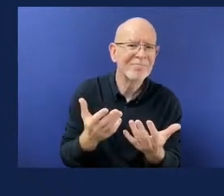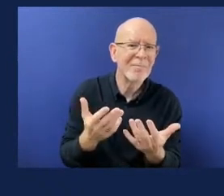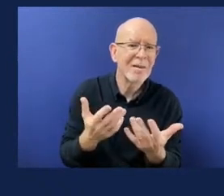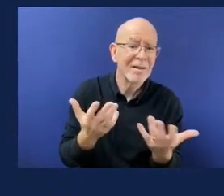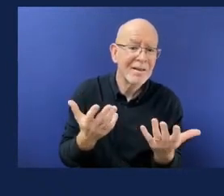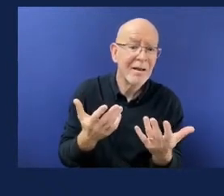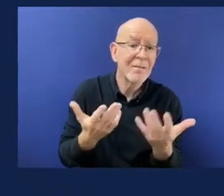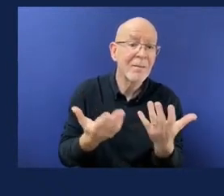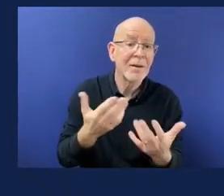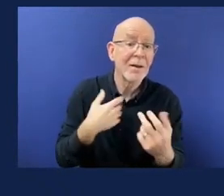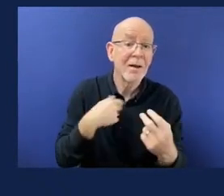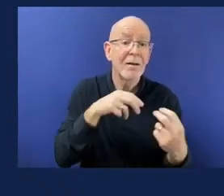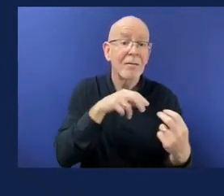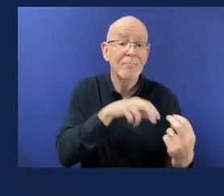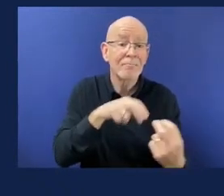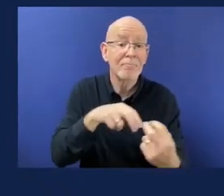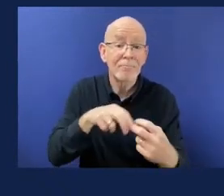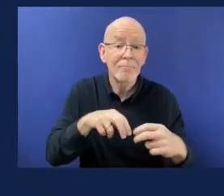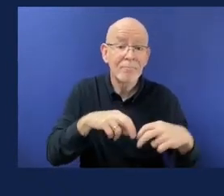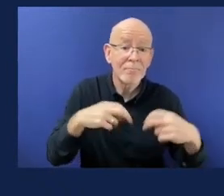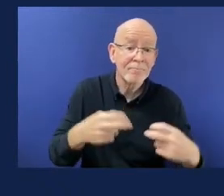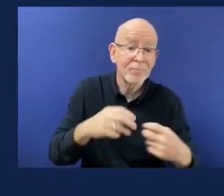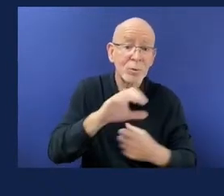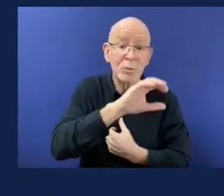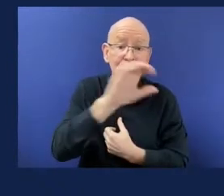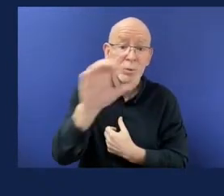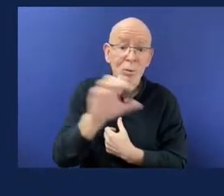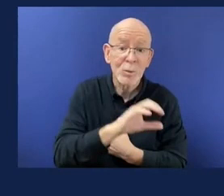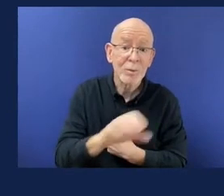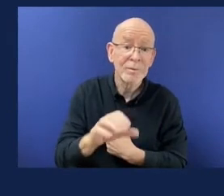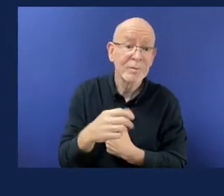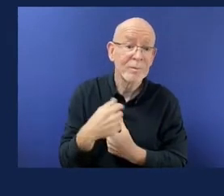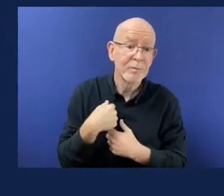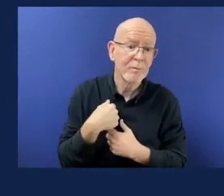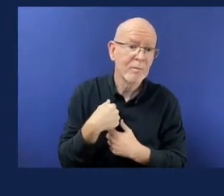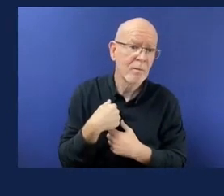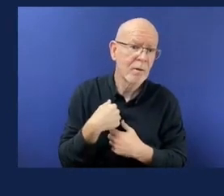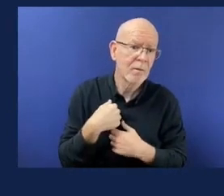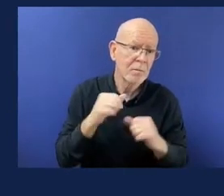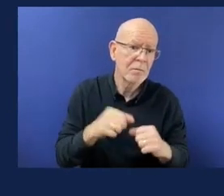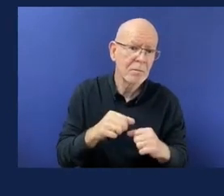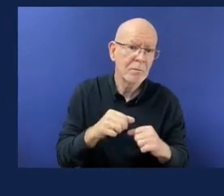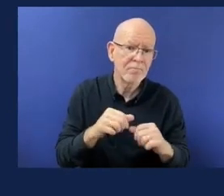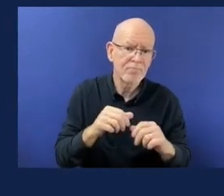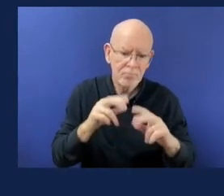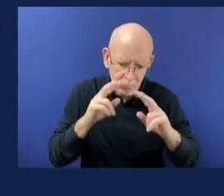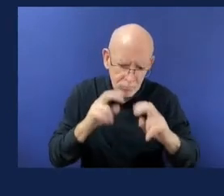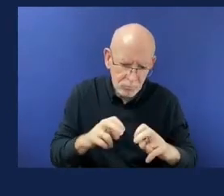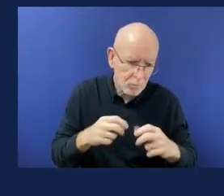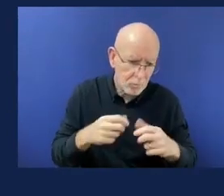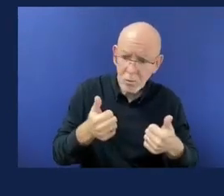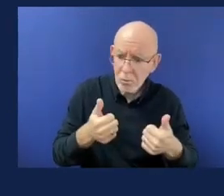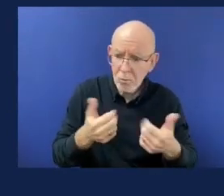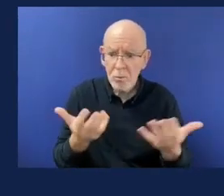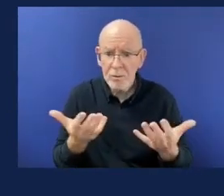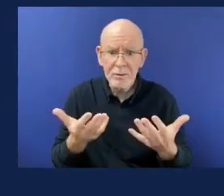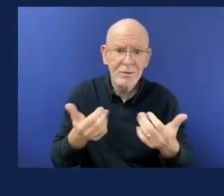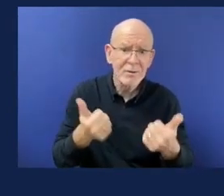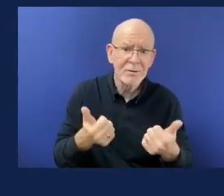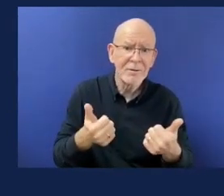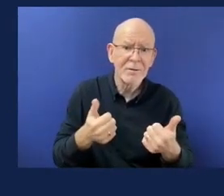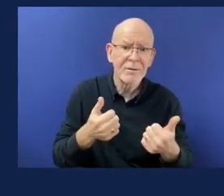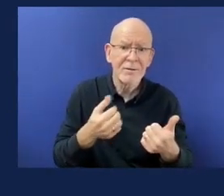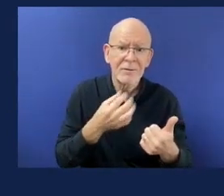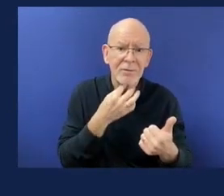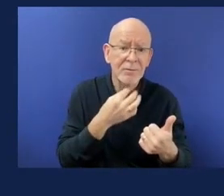lockdown. And the COVID lockdown here in New Zealand was very severe. It involved essentially shutdown